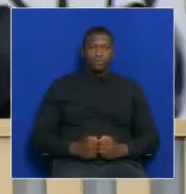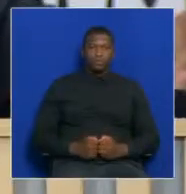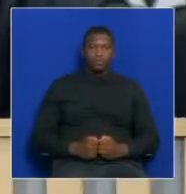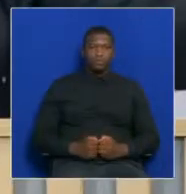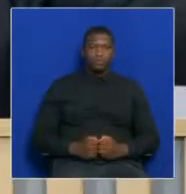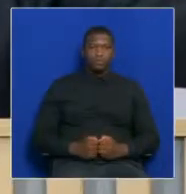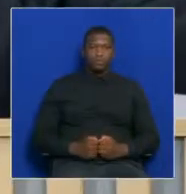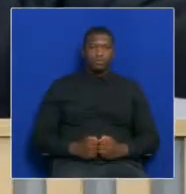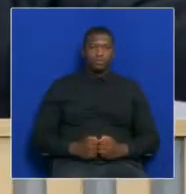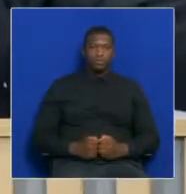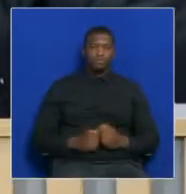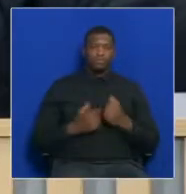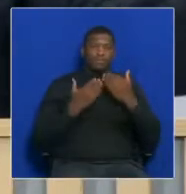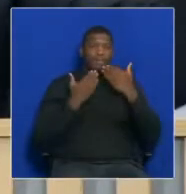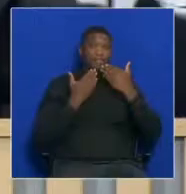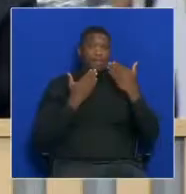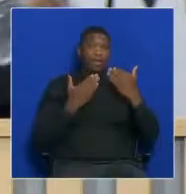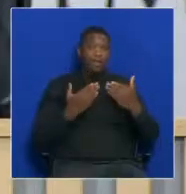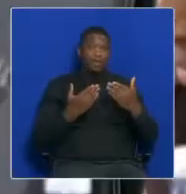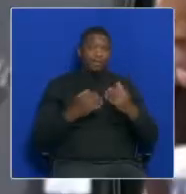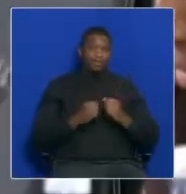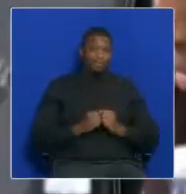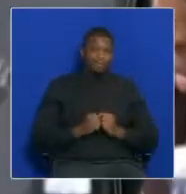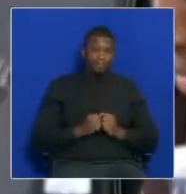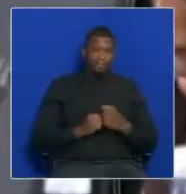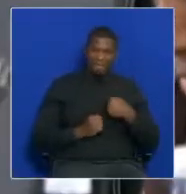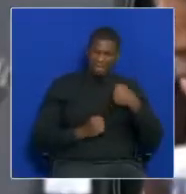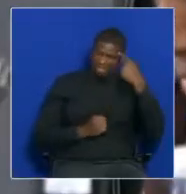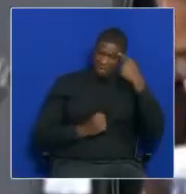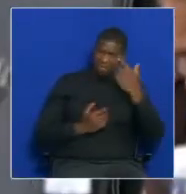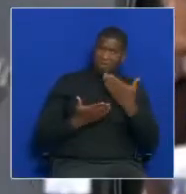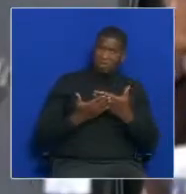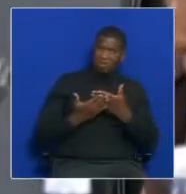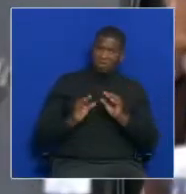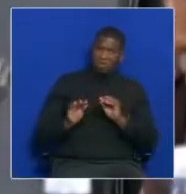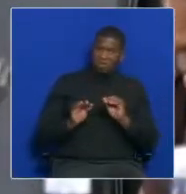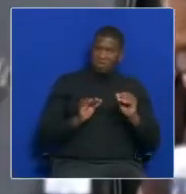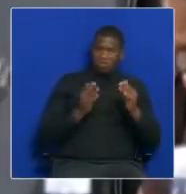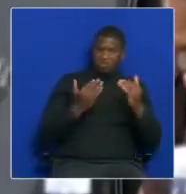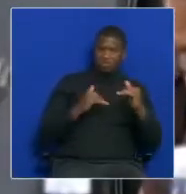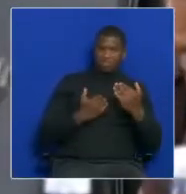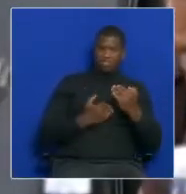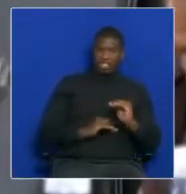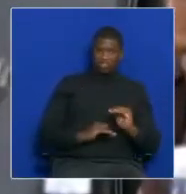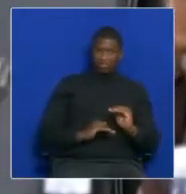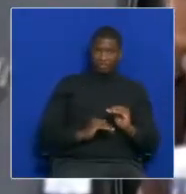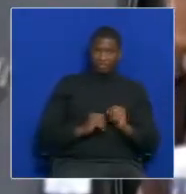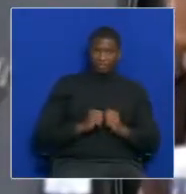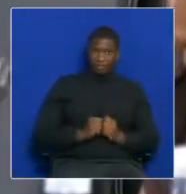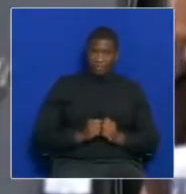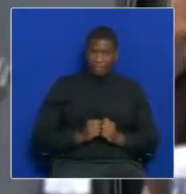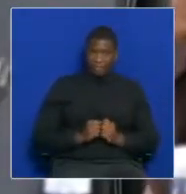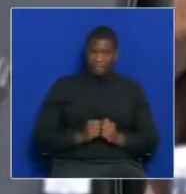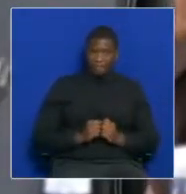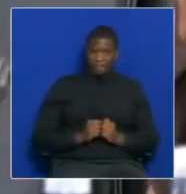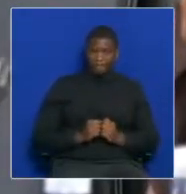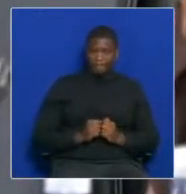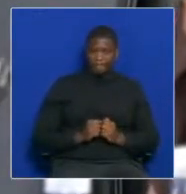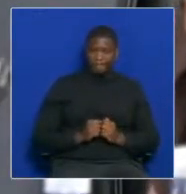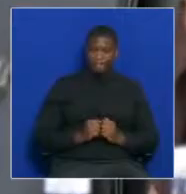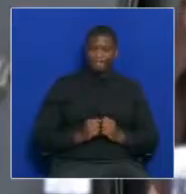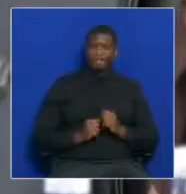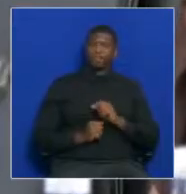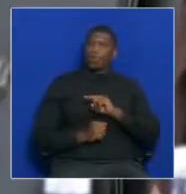Thank you. I think we can then move on to the next section. Why I did not